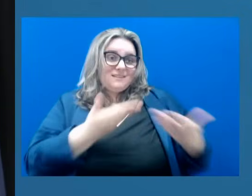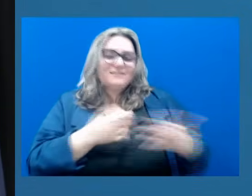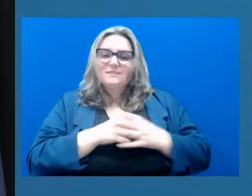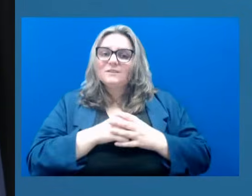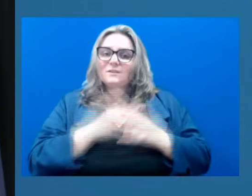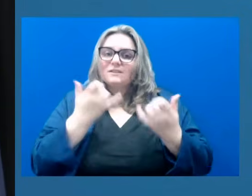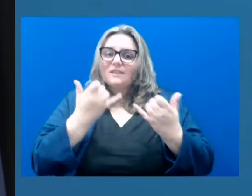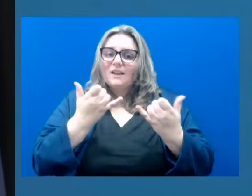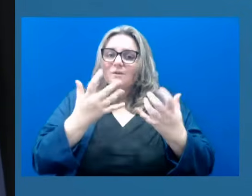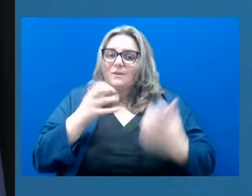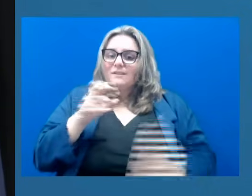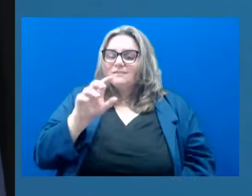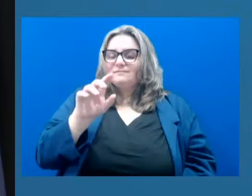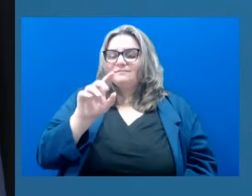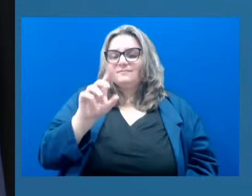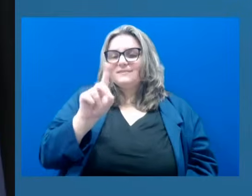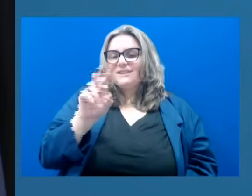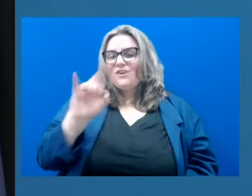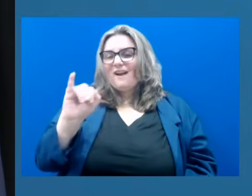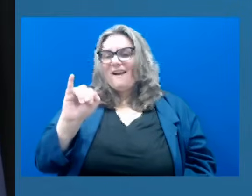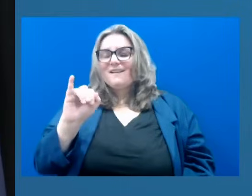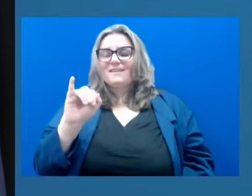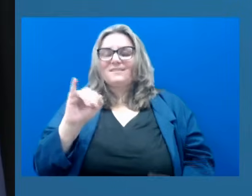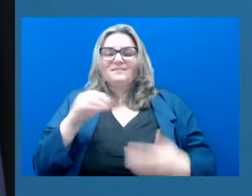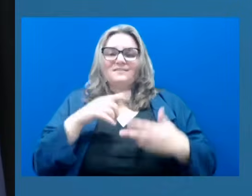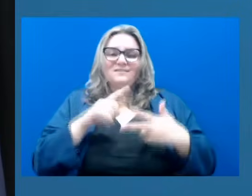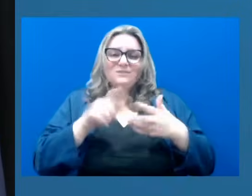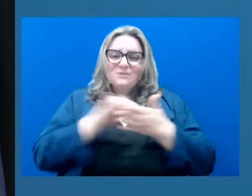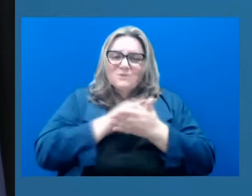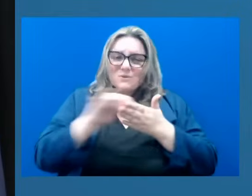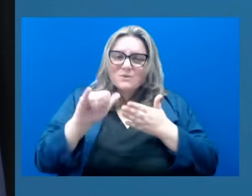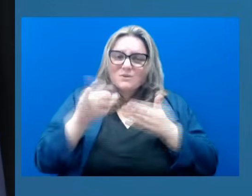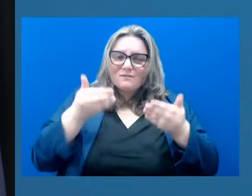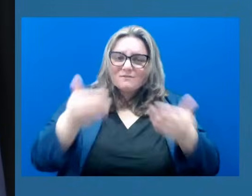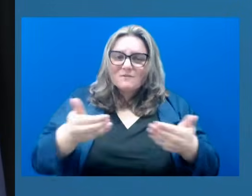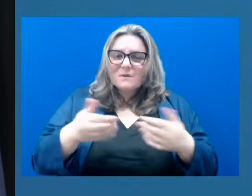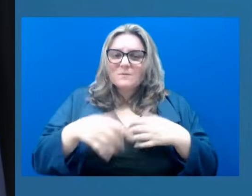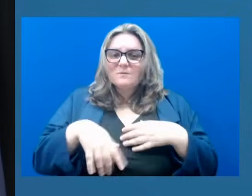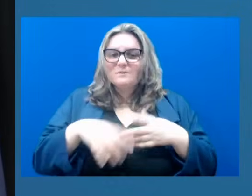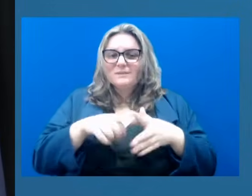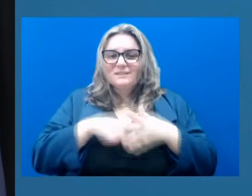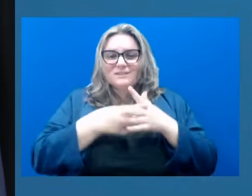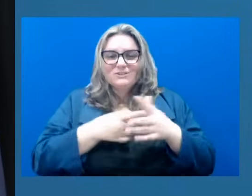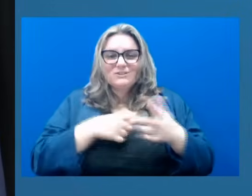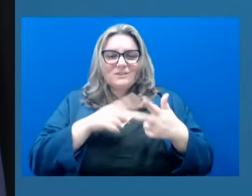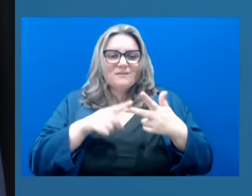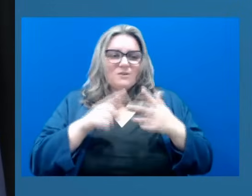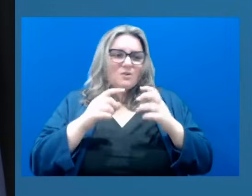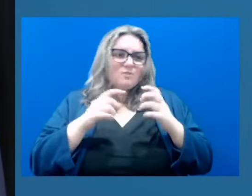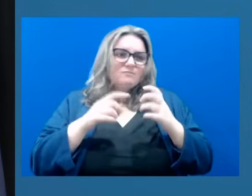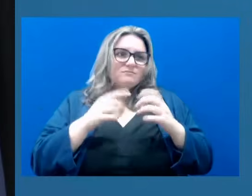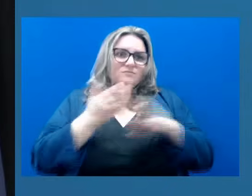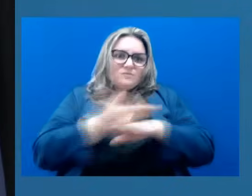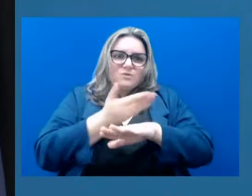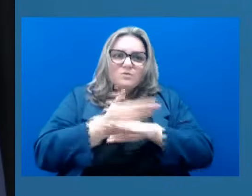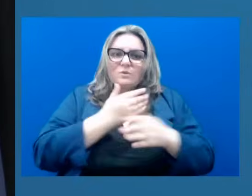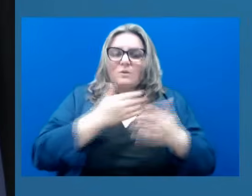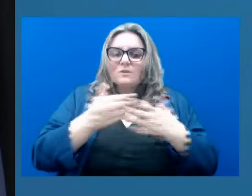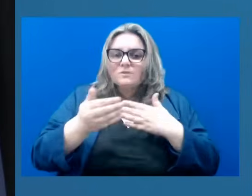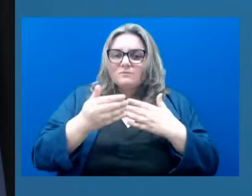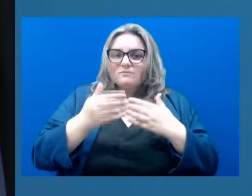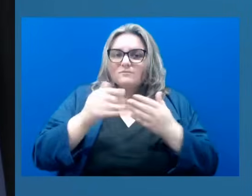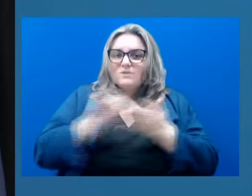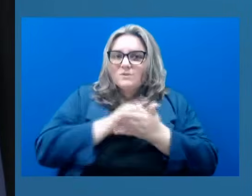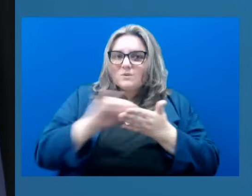Revitalization Initiative, or the New York Forward initiatives for smaller communities, or Restore New York, or Main Street New York, and money for sewers.